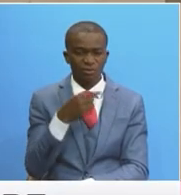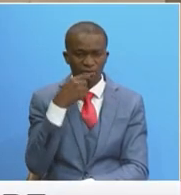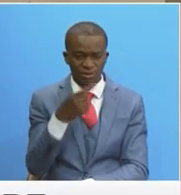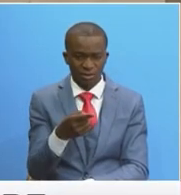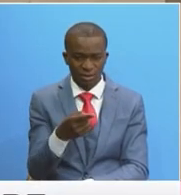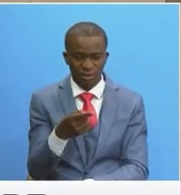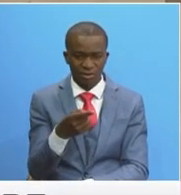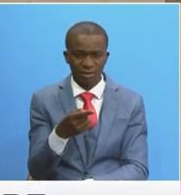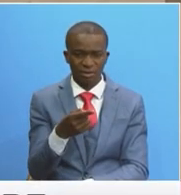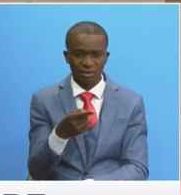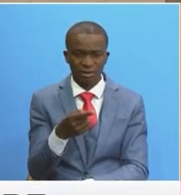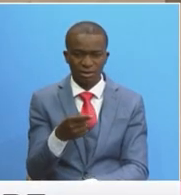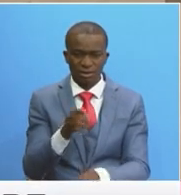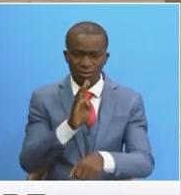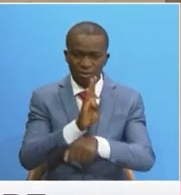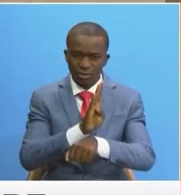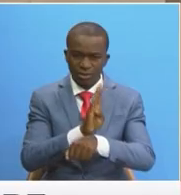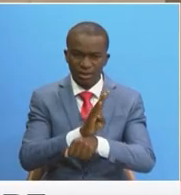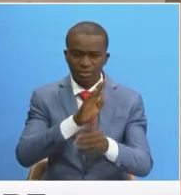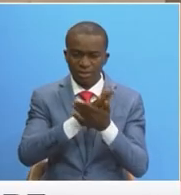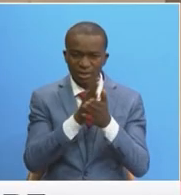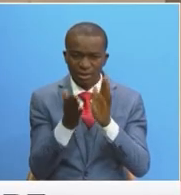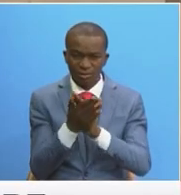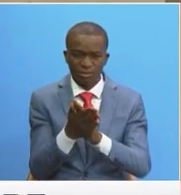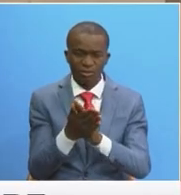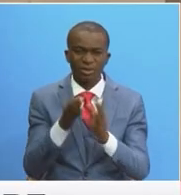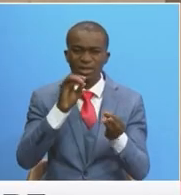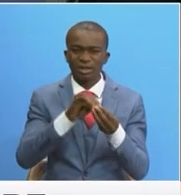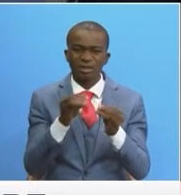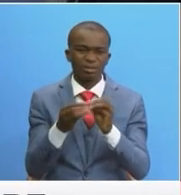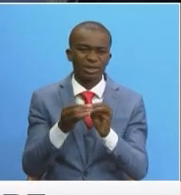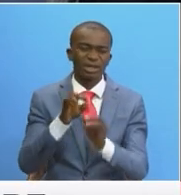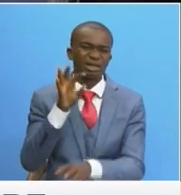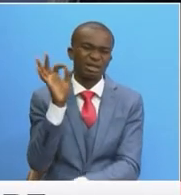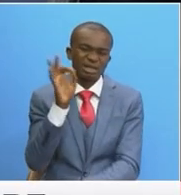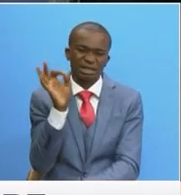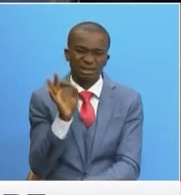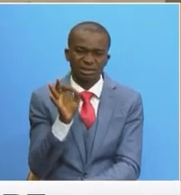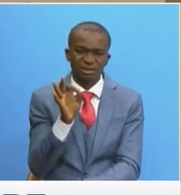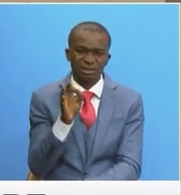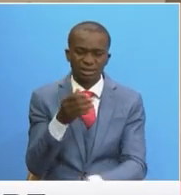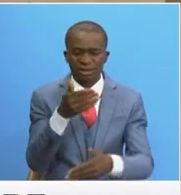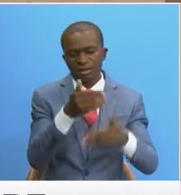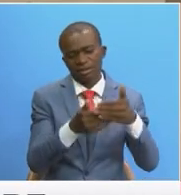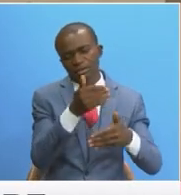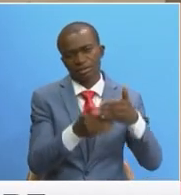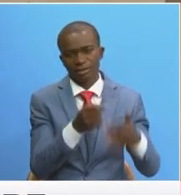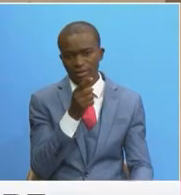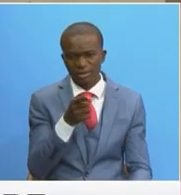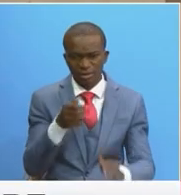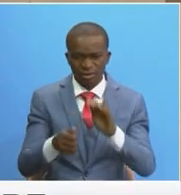neighbor. The private sector have already commenced the work